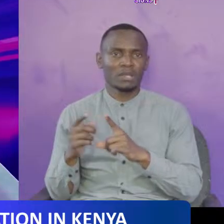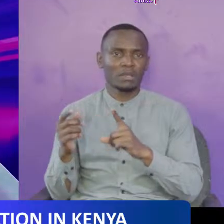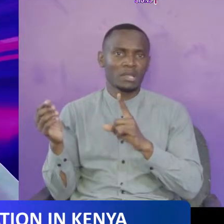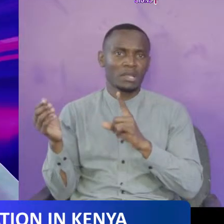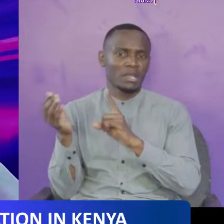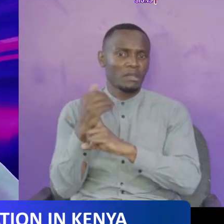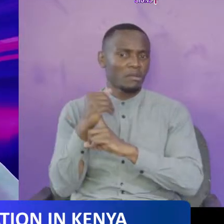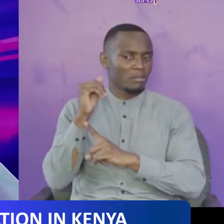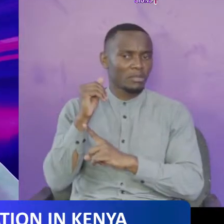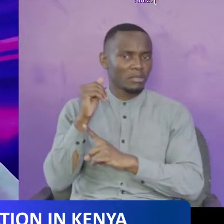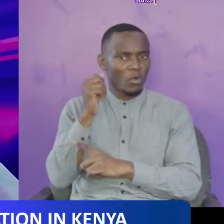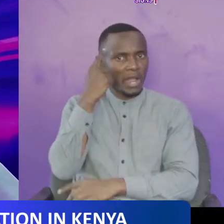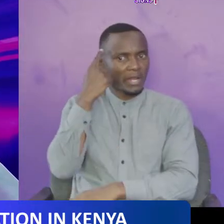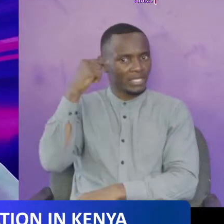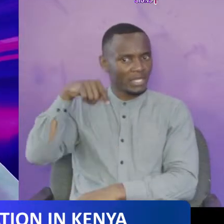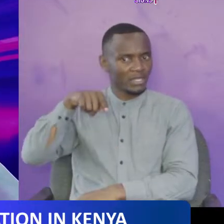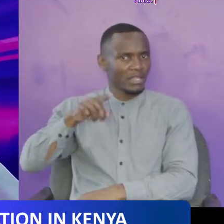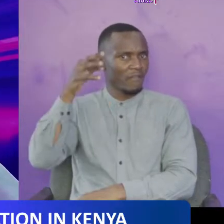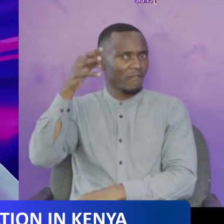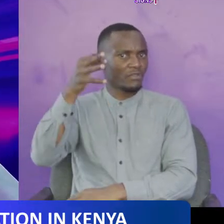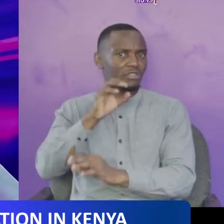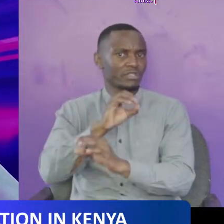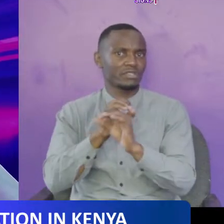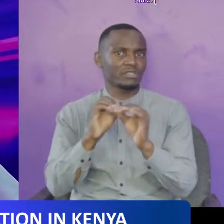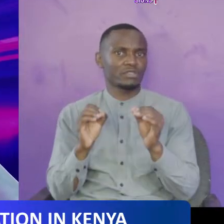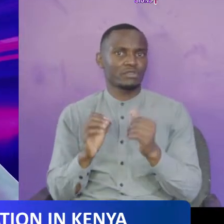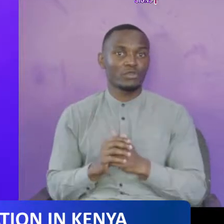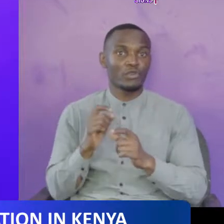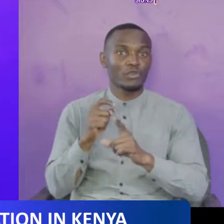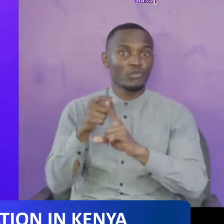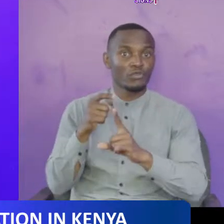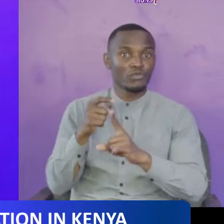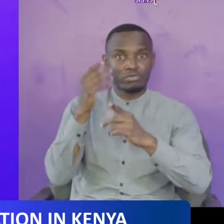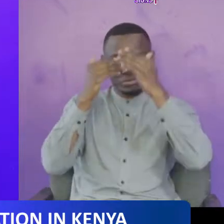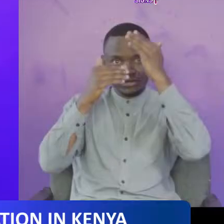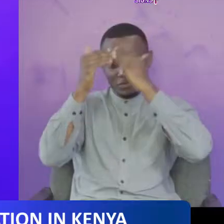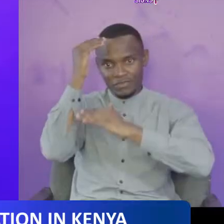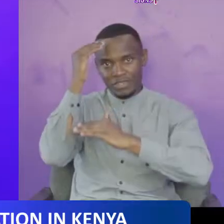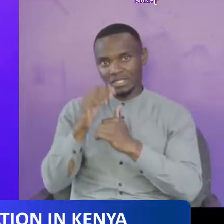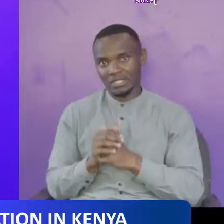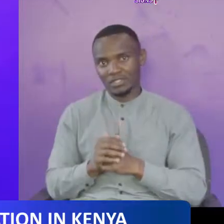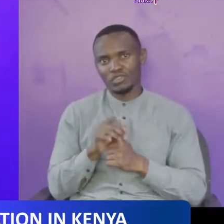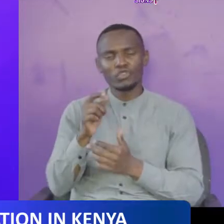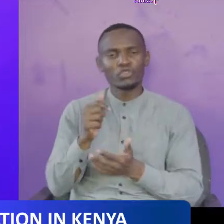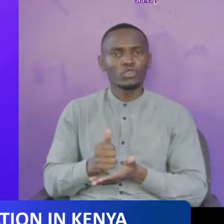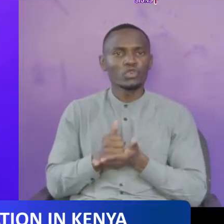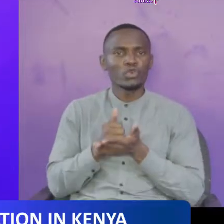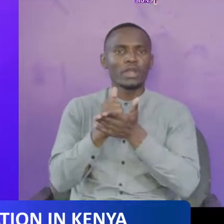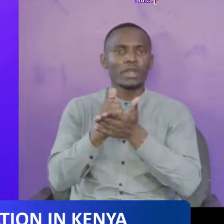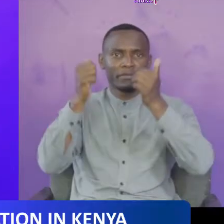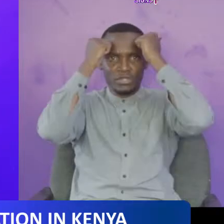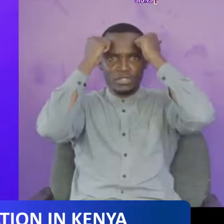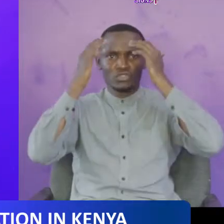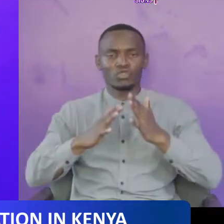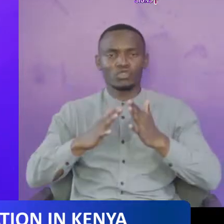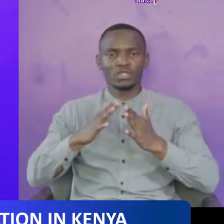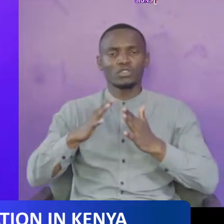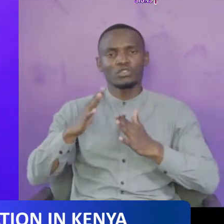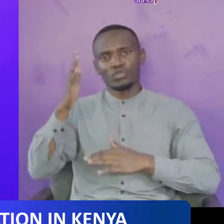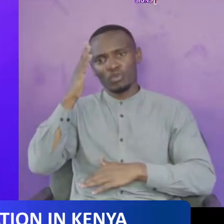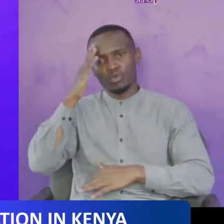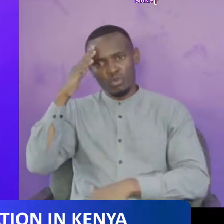purpose. From a tertiary point of view, how then do you help students to discover their purpose?